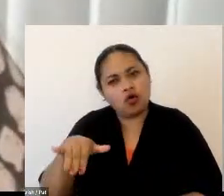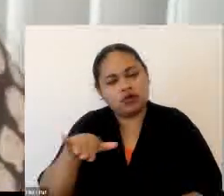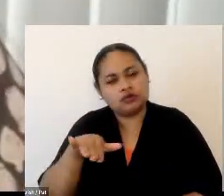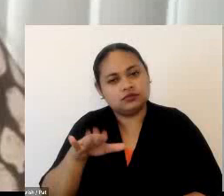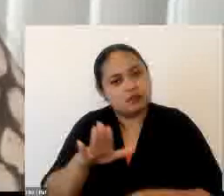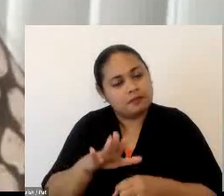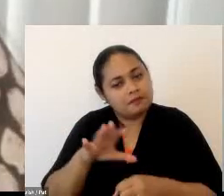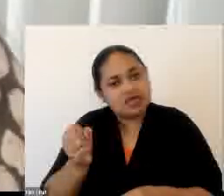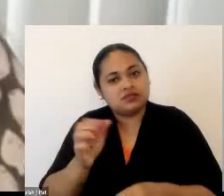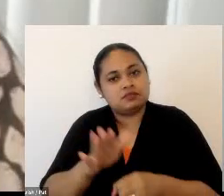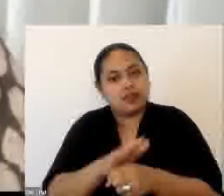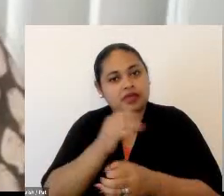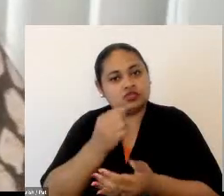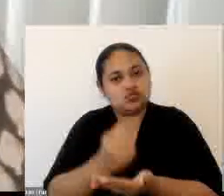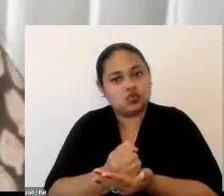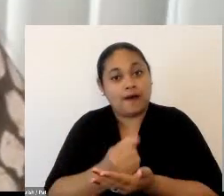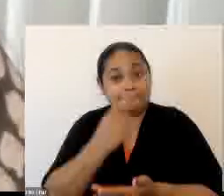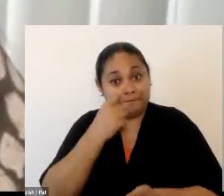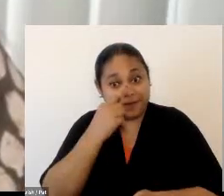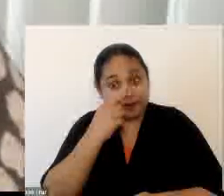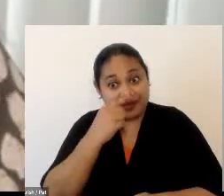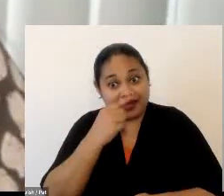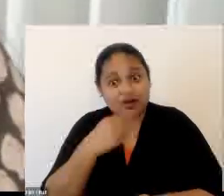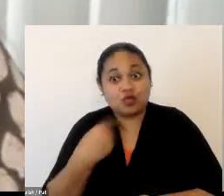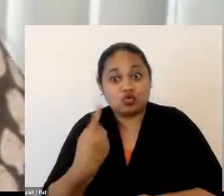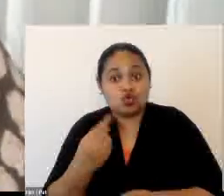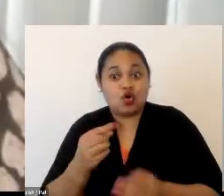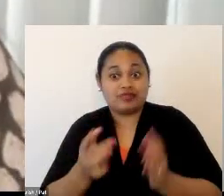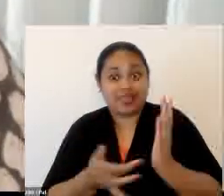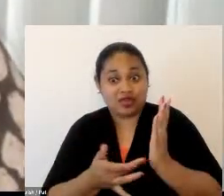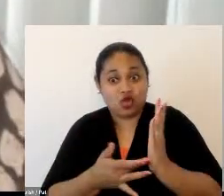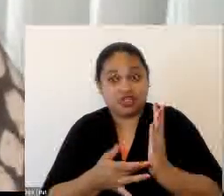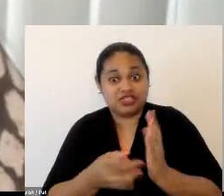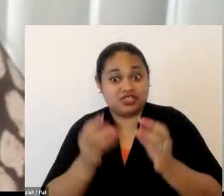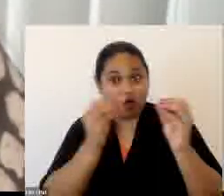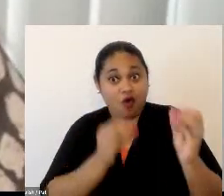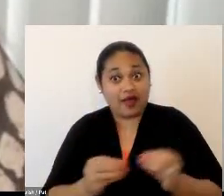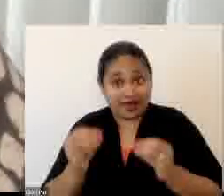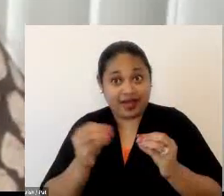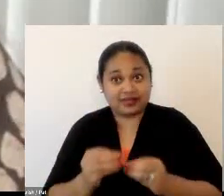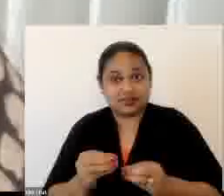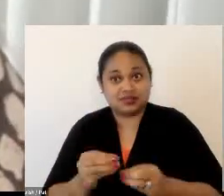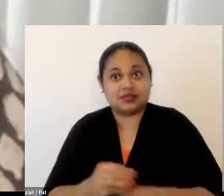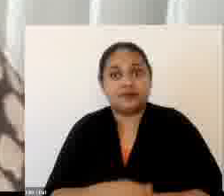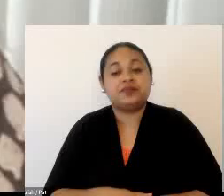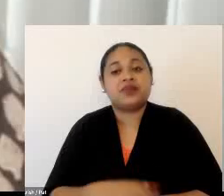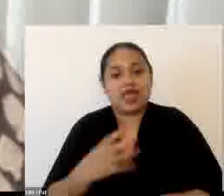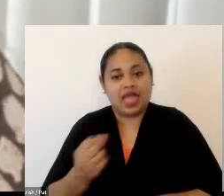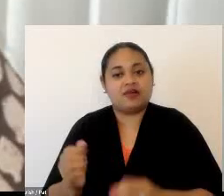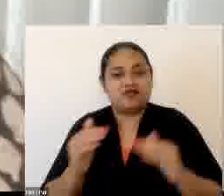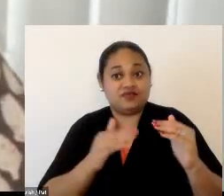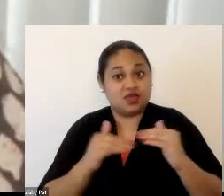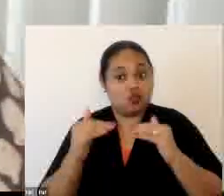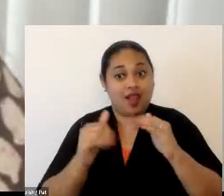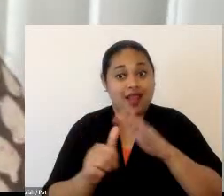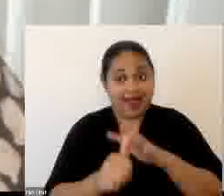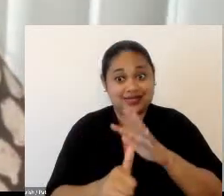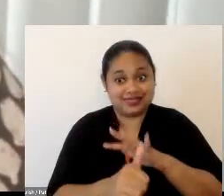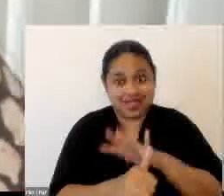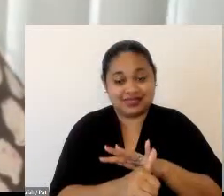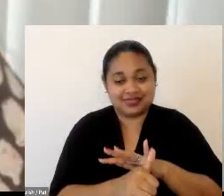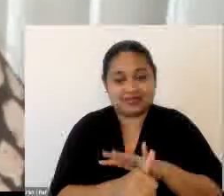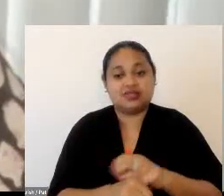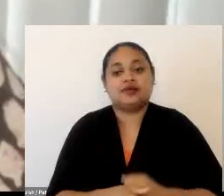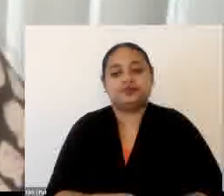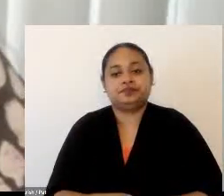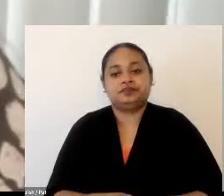sure people for whom the technology is being designed, I mean, one, they do have then equal access, access and affordability to